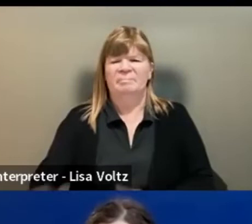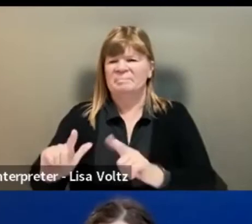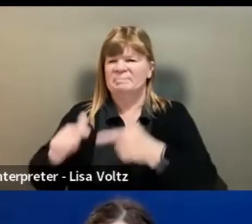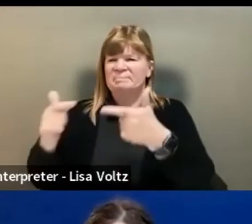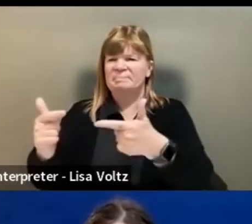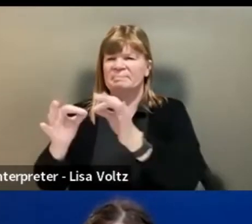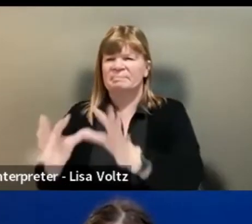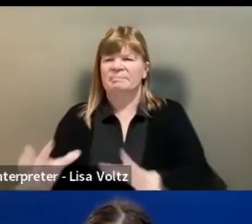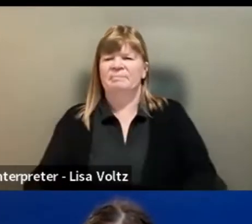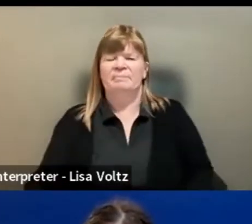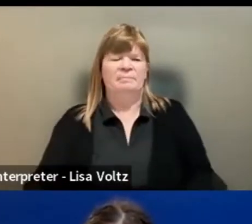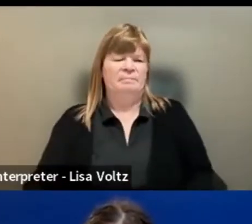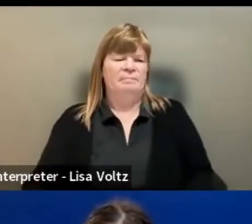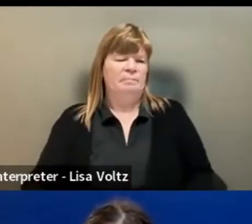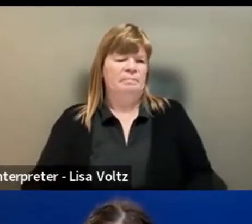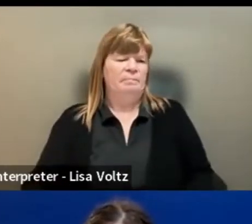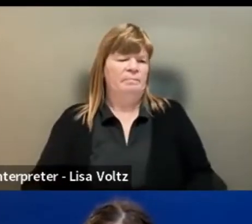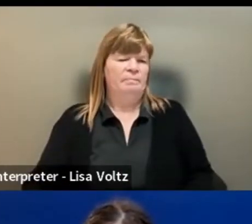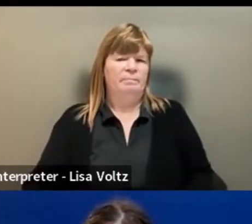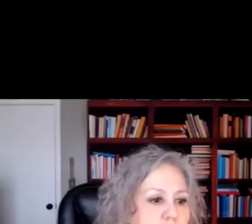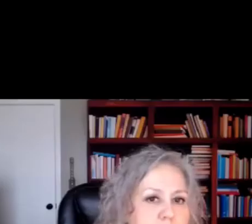April, did you want to share something?